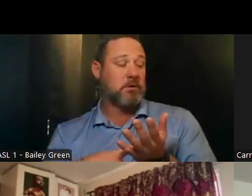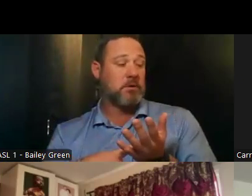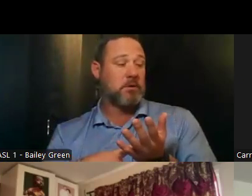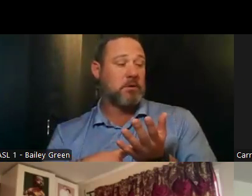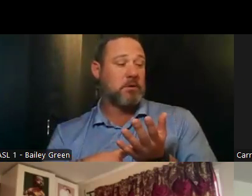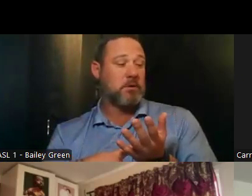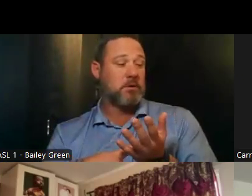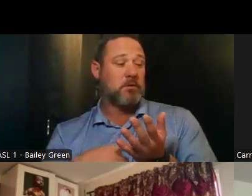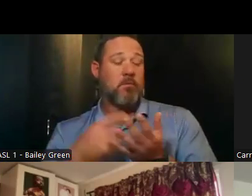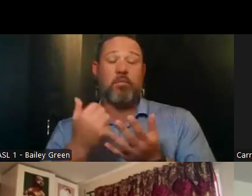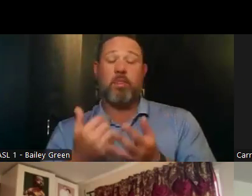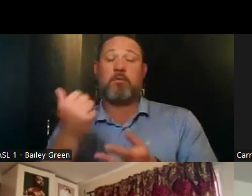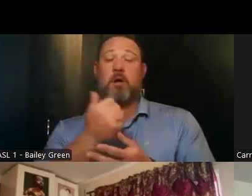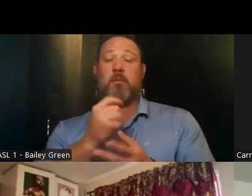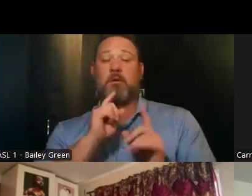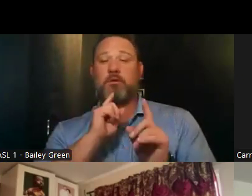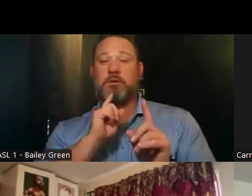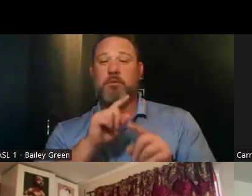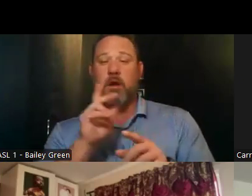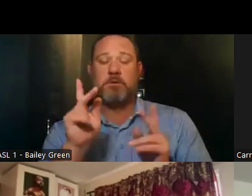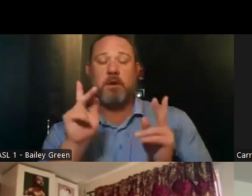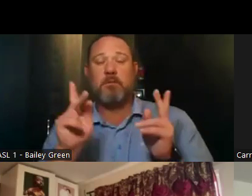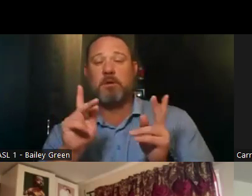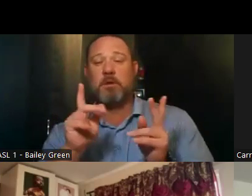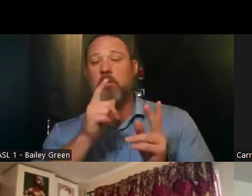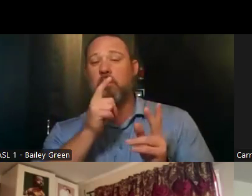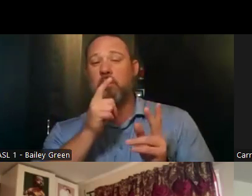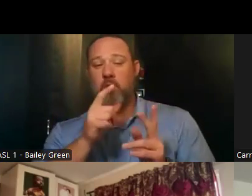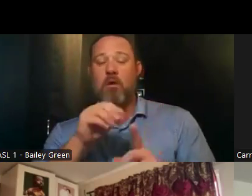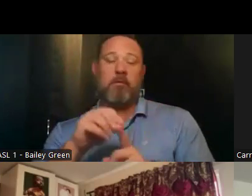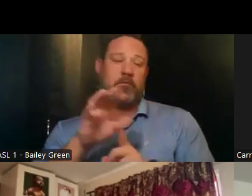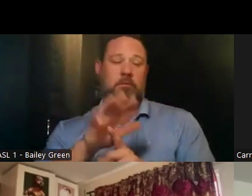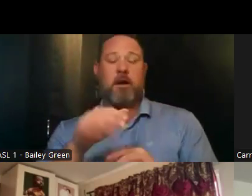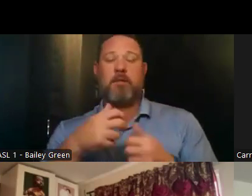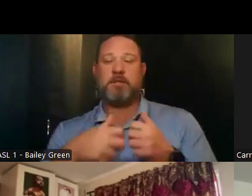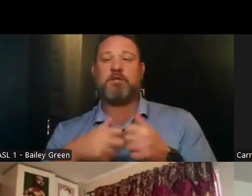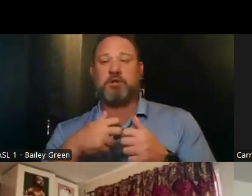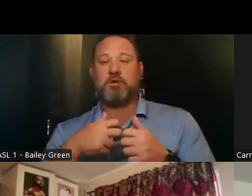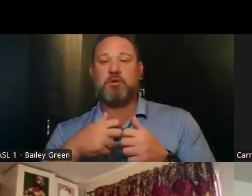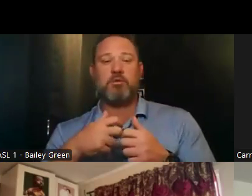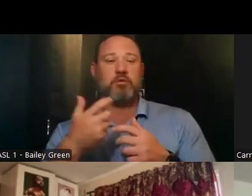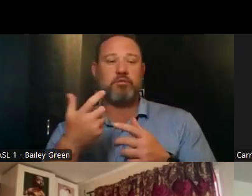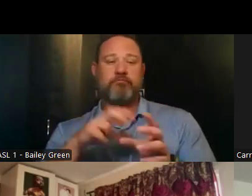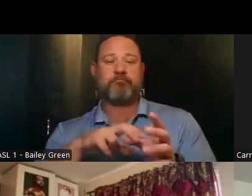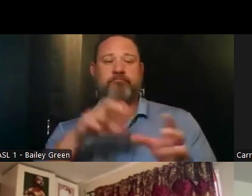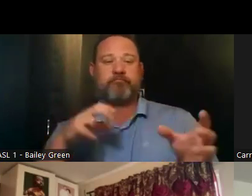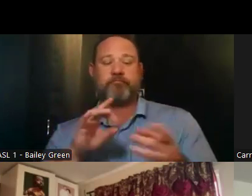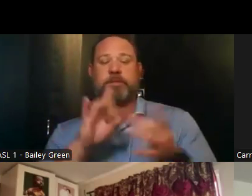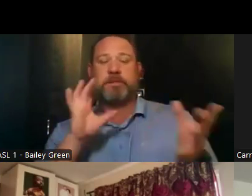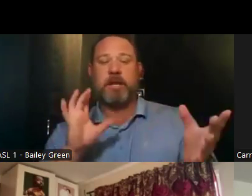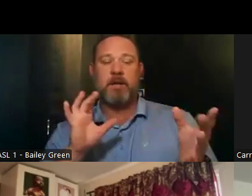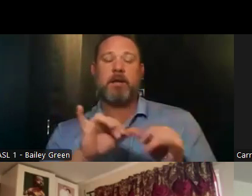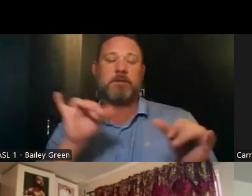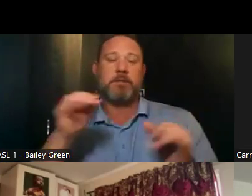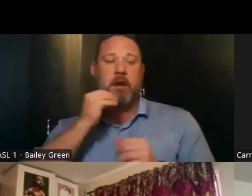the predominant response by people who are really affected by this issue is to disengage and to stay